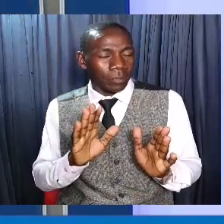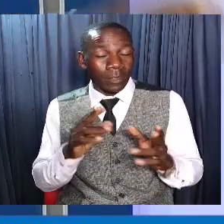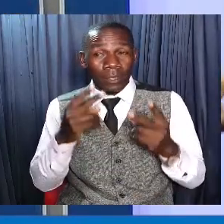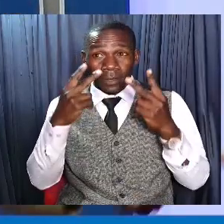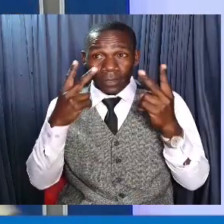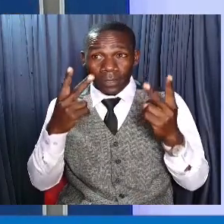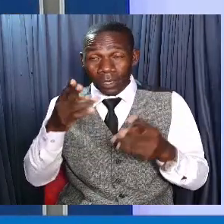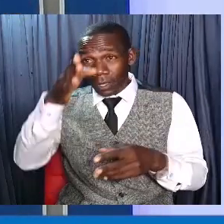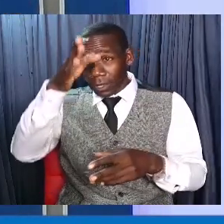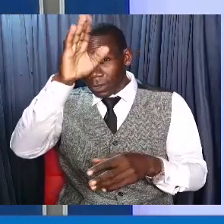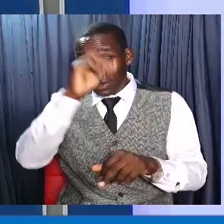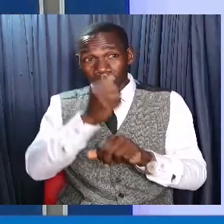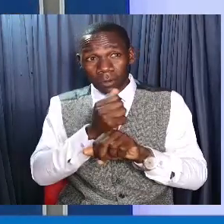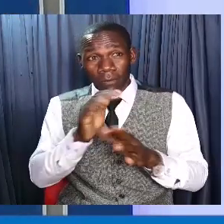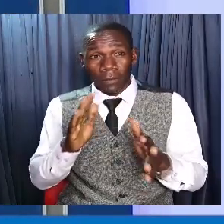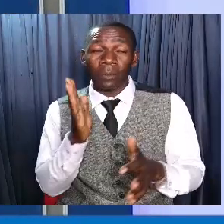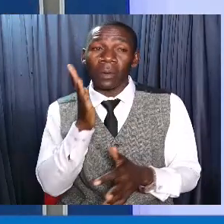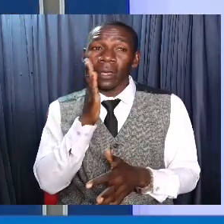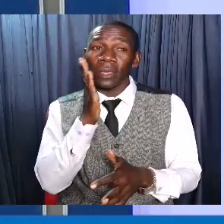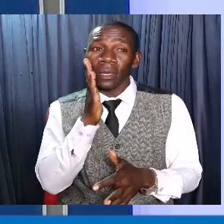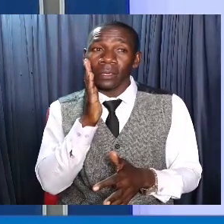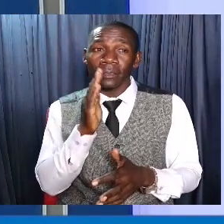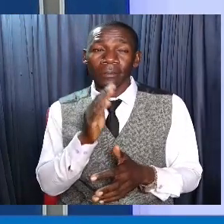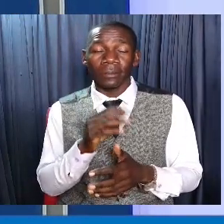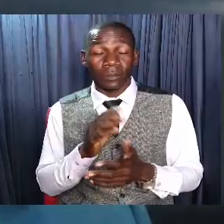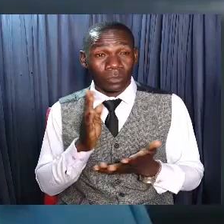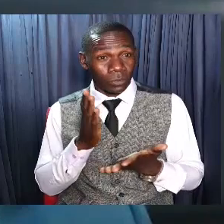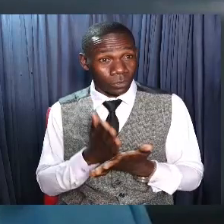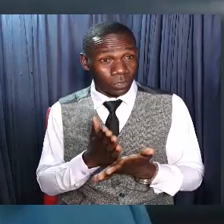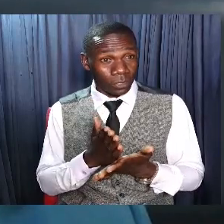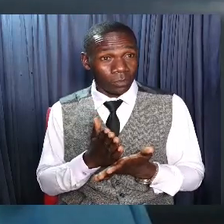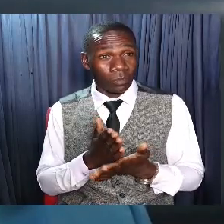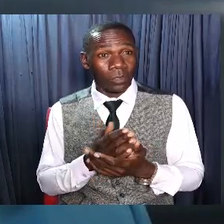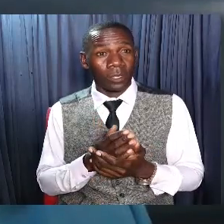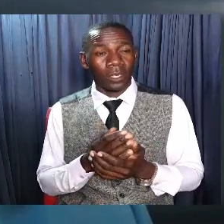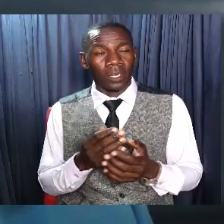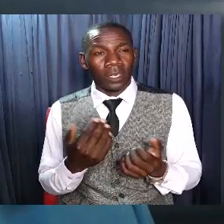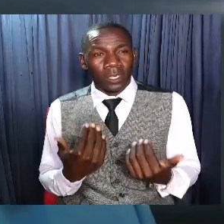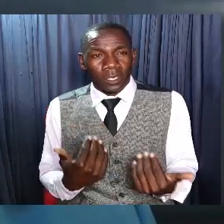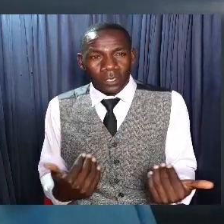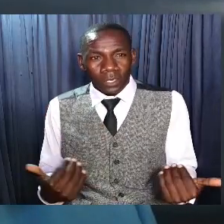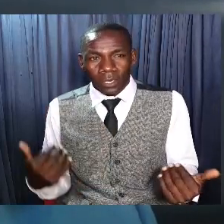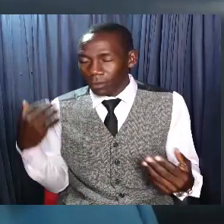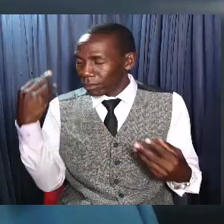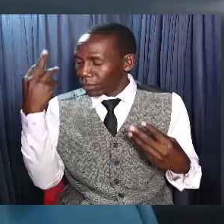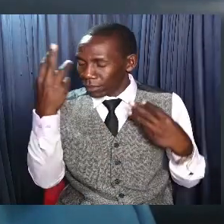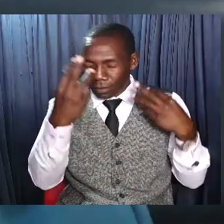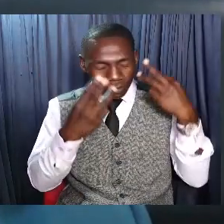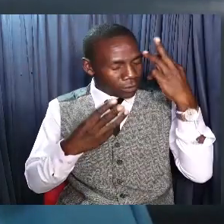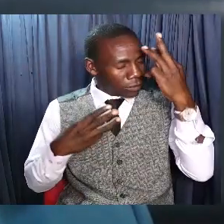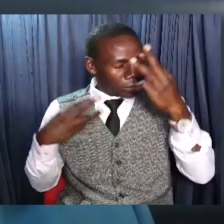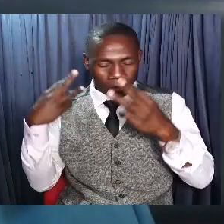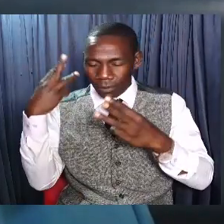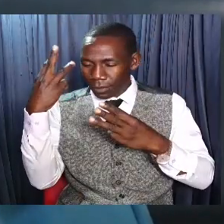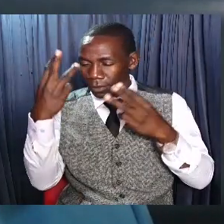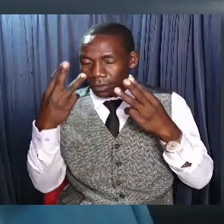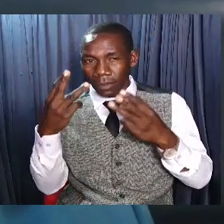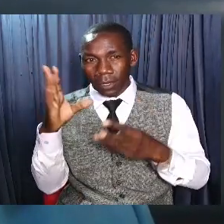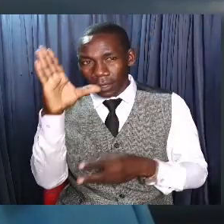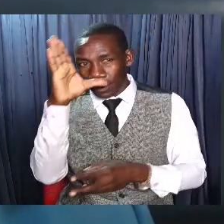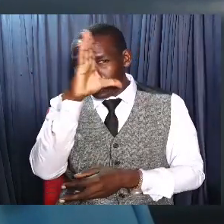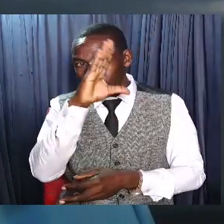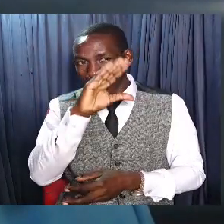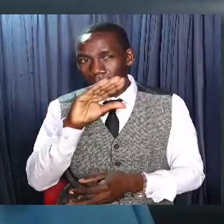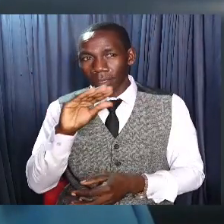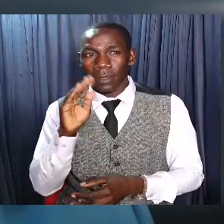Utaona Mungu wao mama. You will see God of the founder mother. Truly. Watoto wamefadhaika. The children were confounded. Tutamkosa mama. We'll